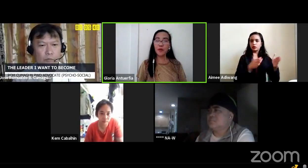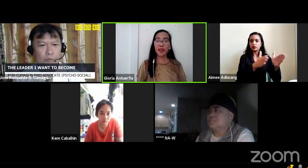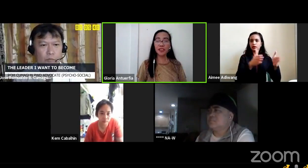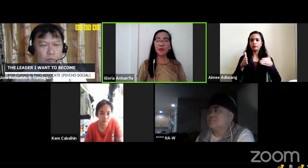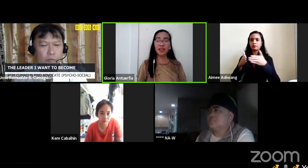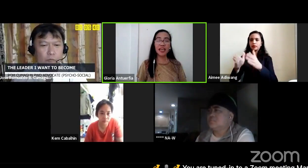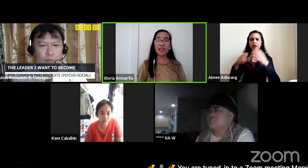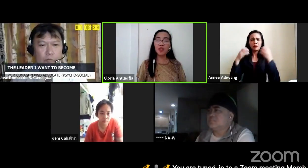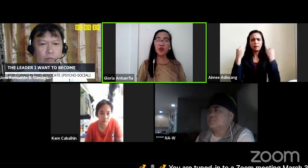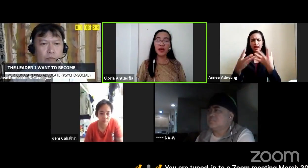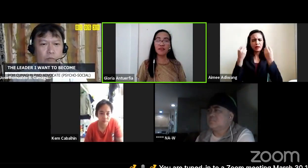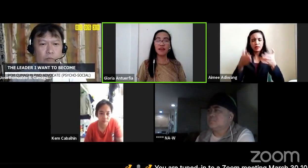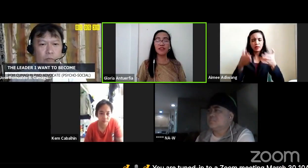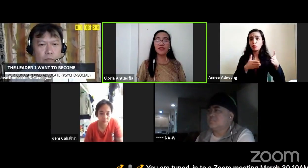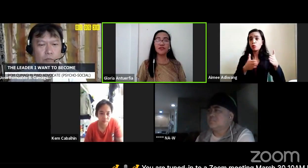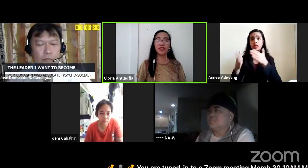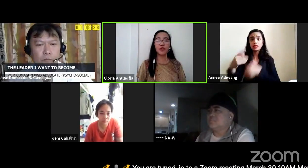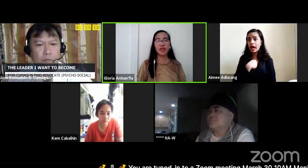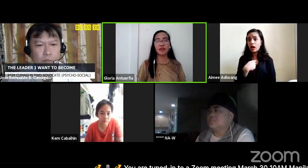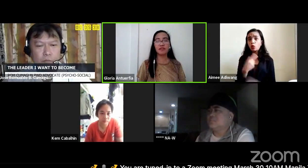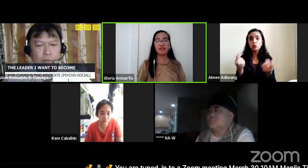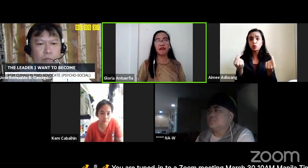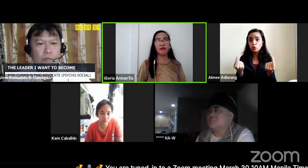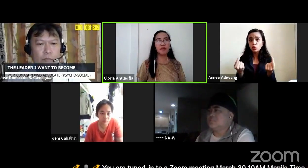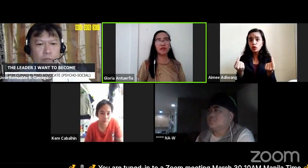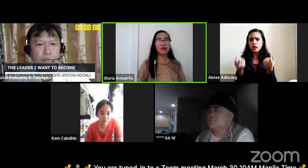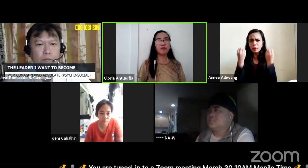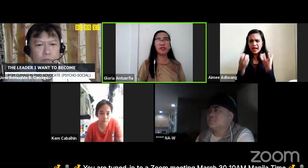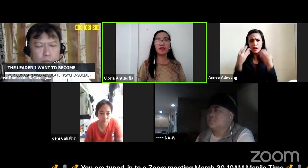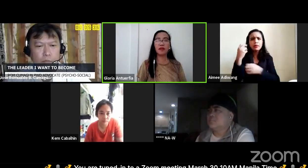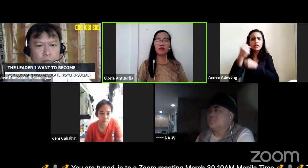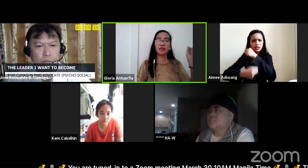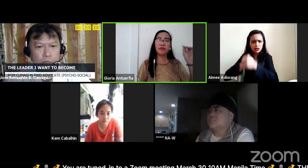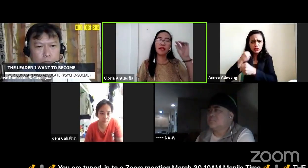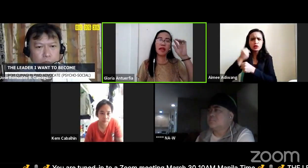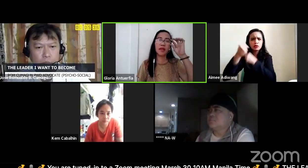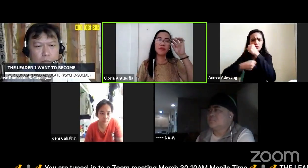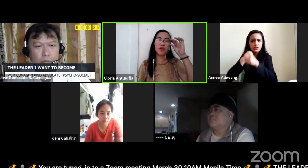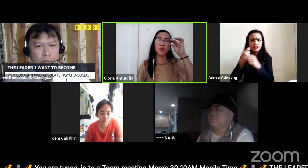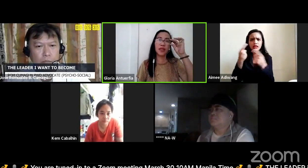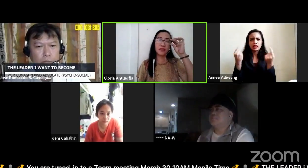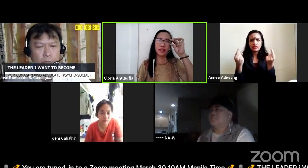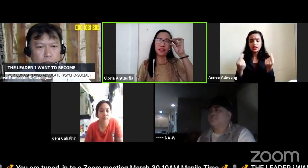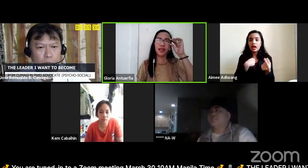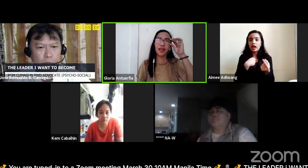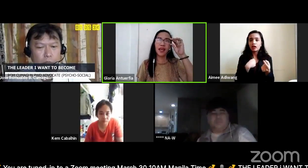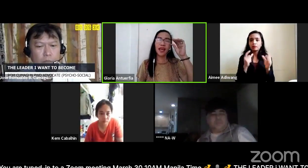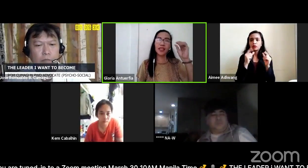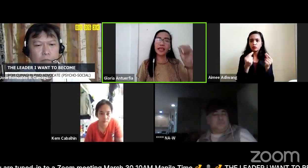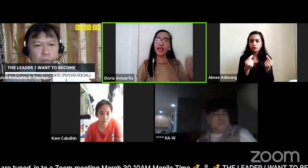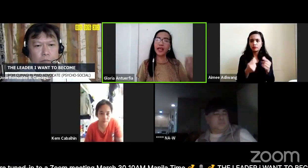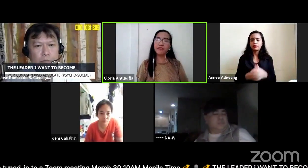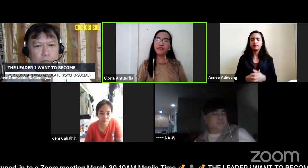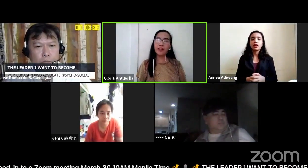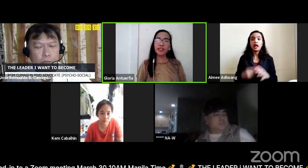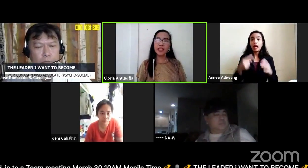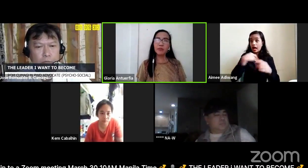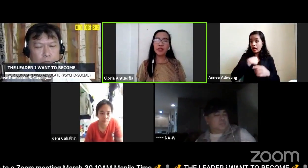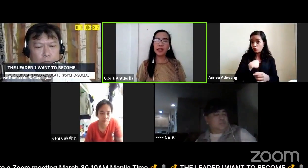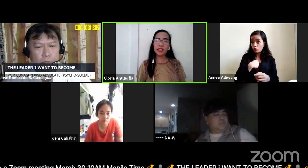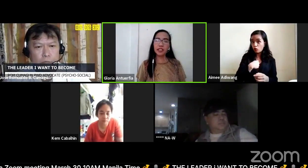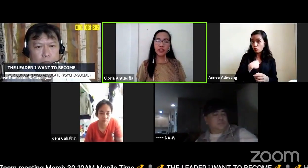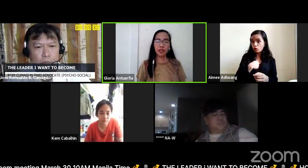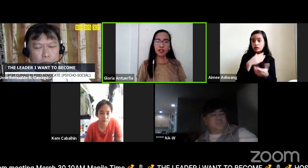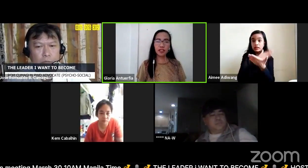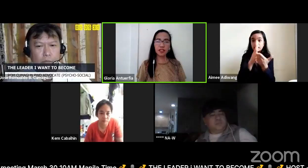in so many ways, because I am doing this for so many years now. It's almost 3 years now that I'm doing this, and I have